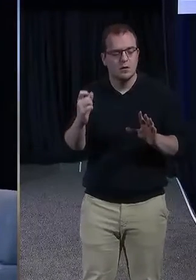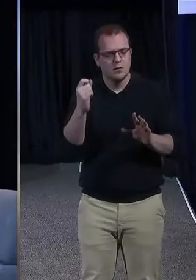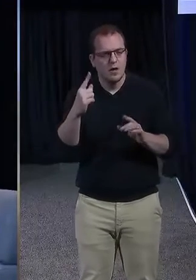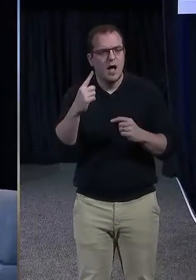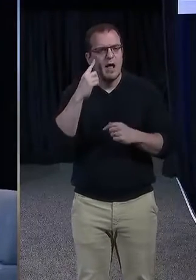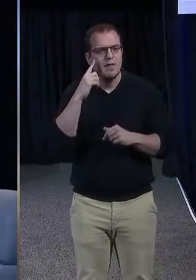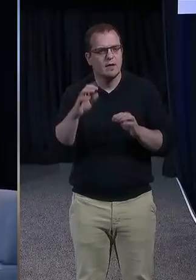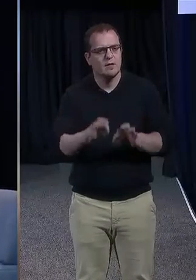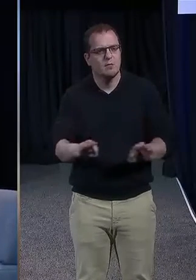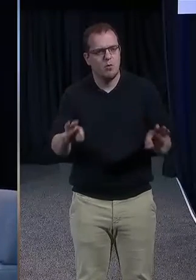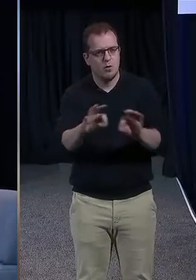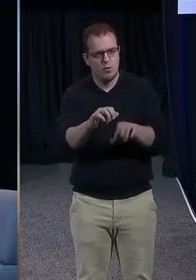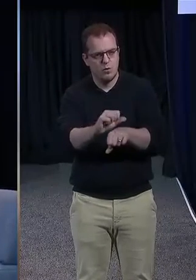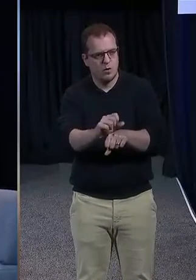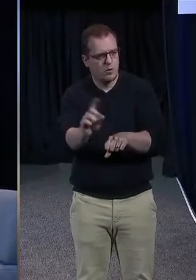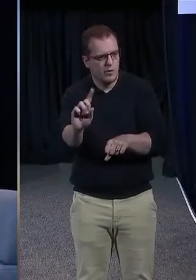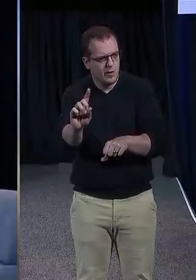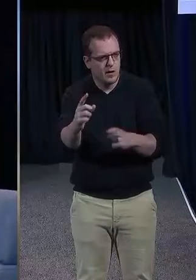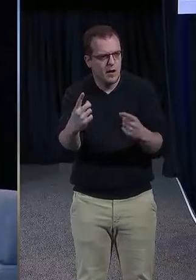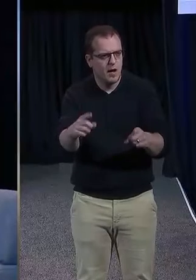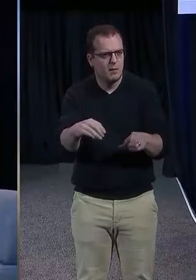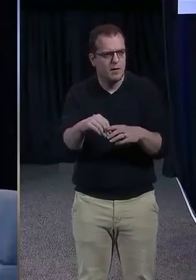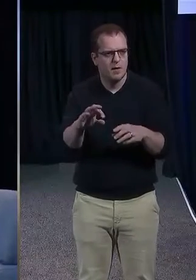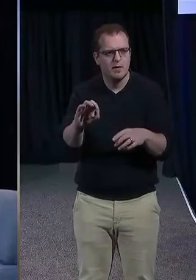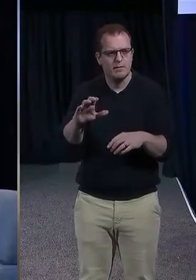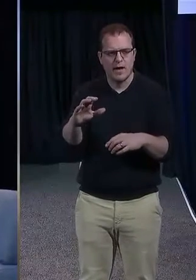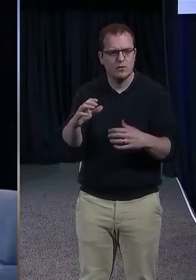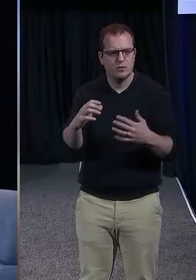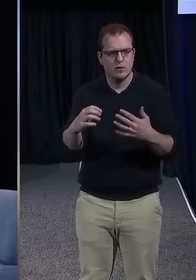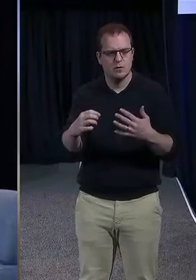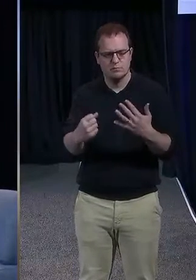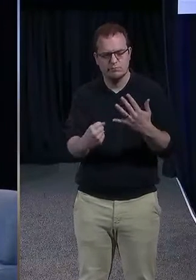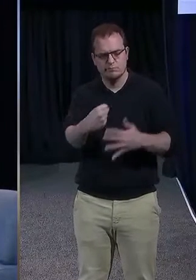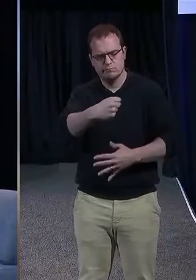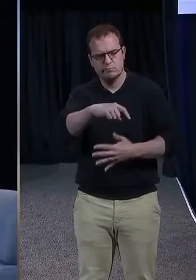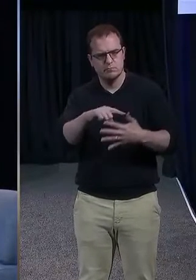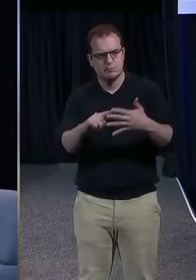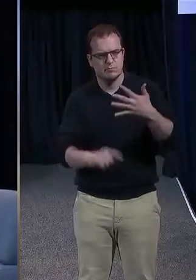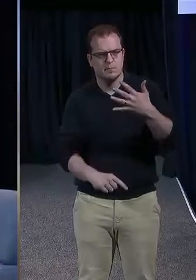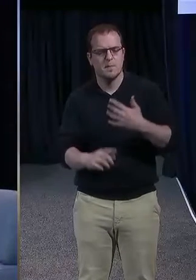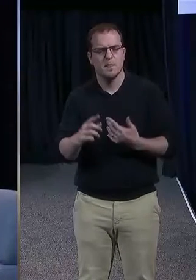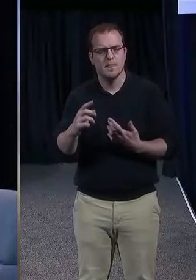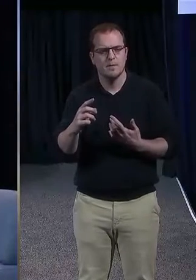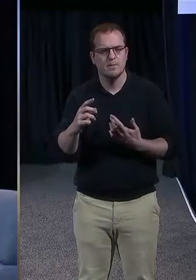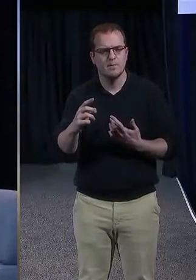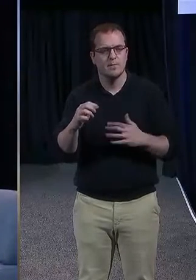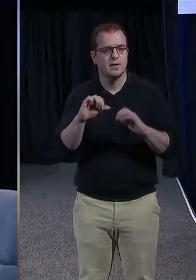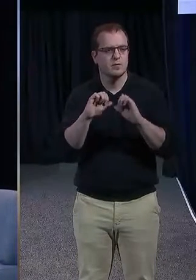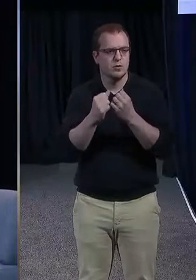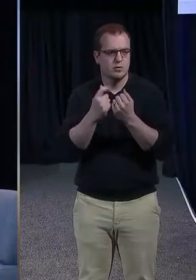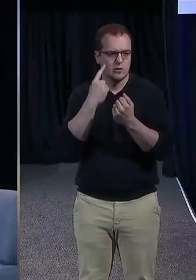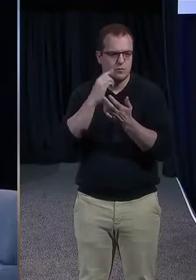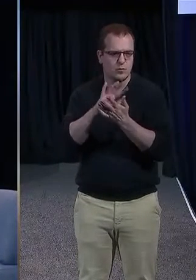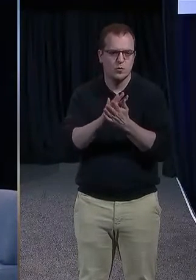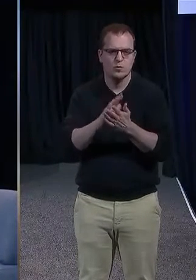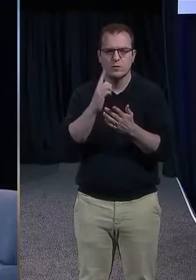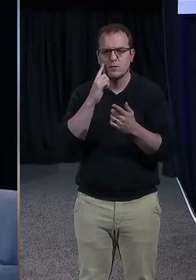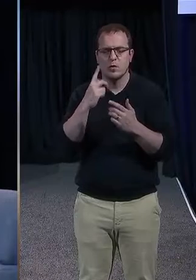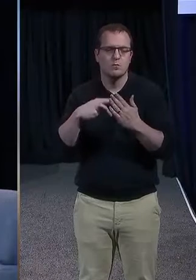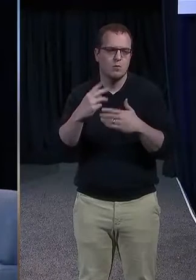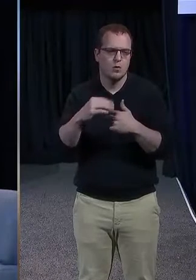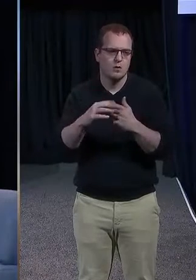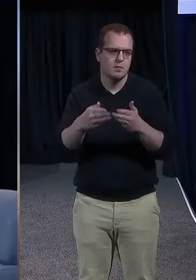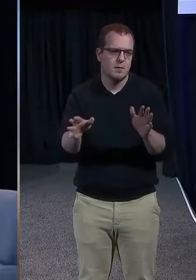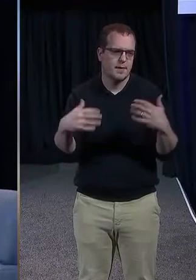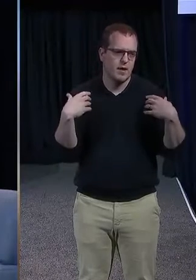really have some work to do is within our faculty ranks. The Association of Schools and Programs of